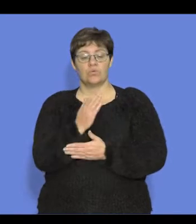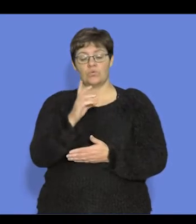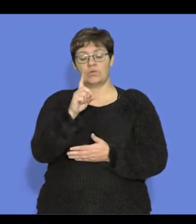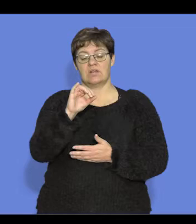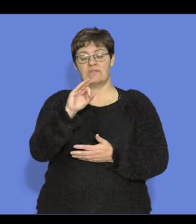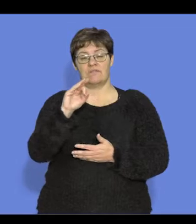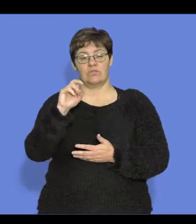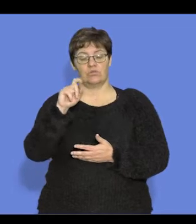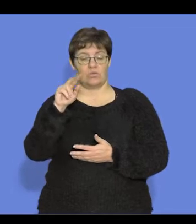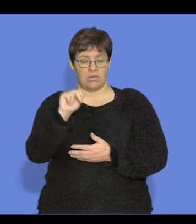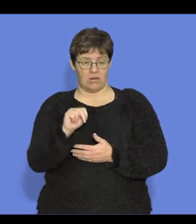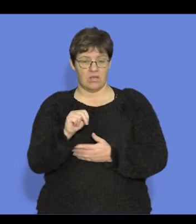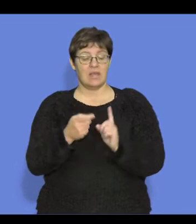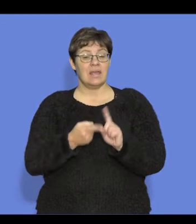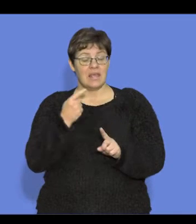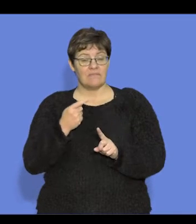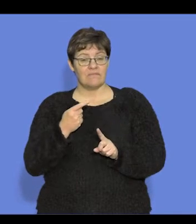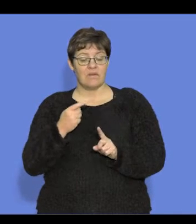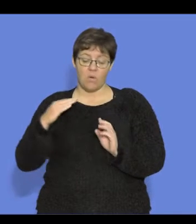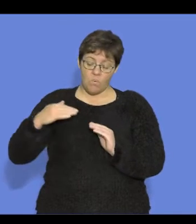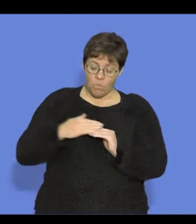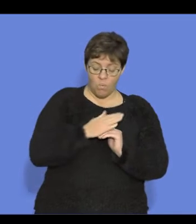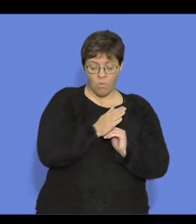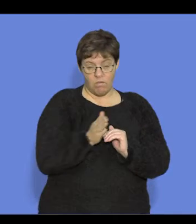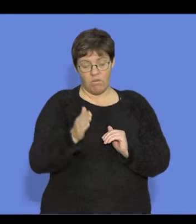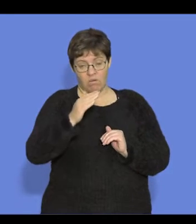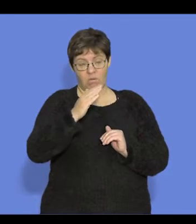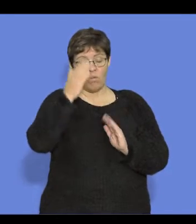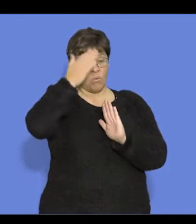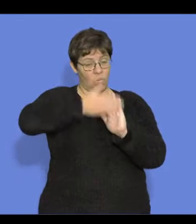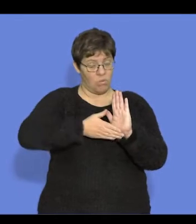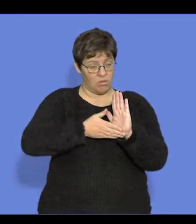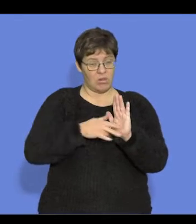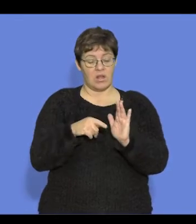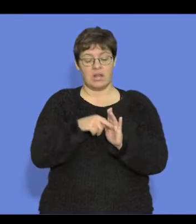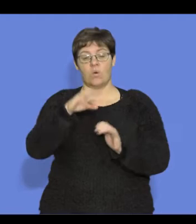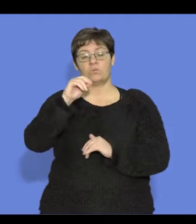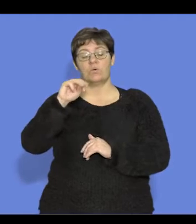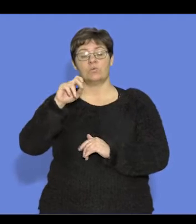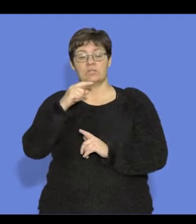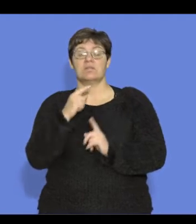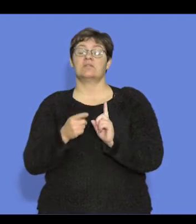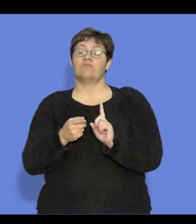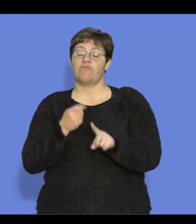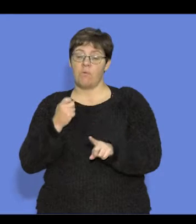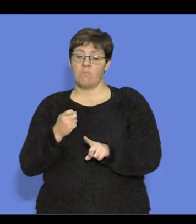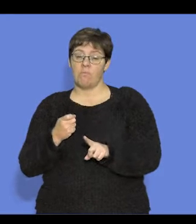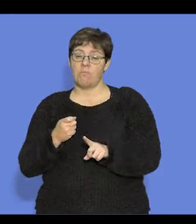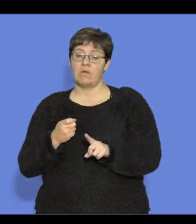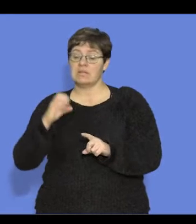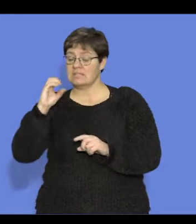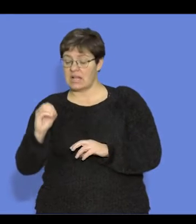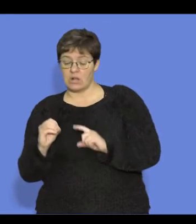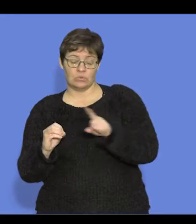diffusion if it's moving along the cell walls, and osmosis if it's moving from cell